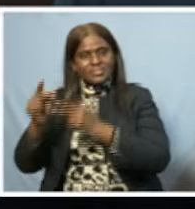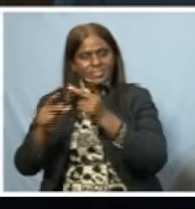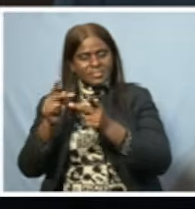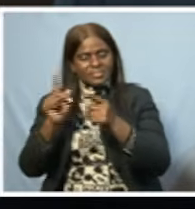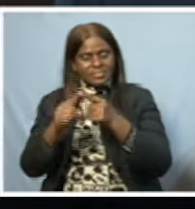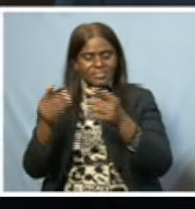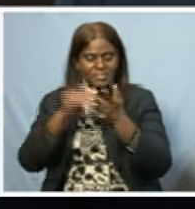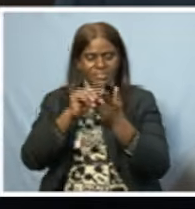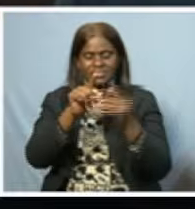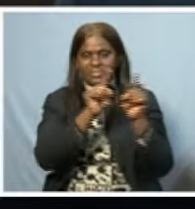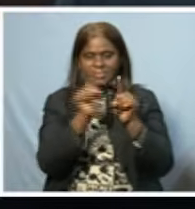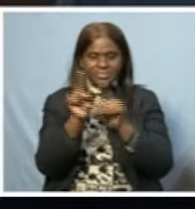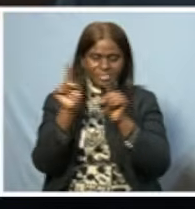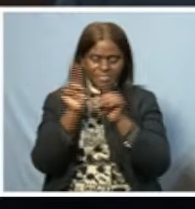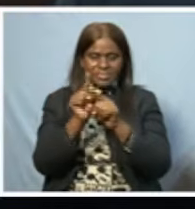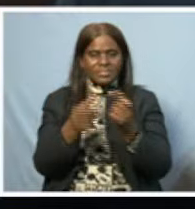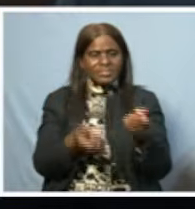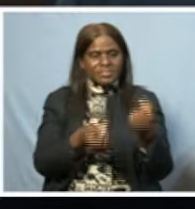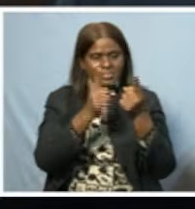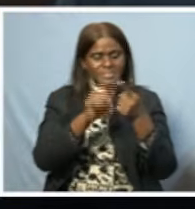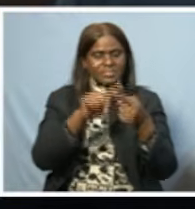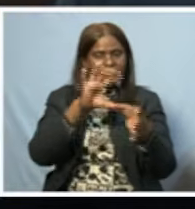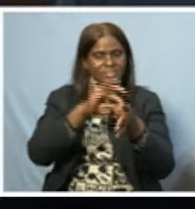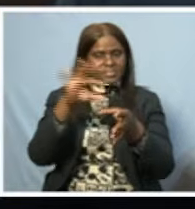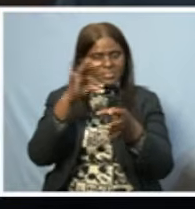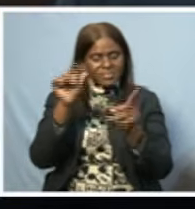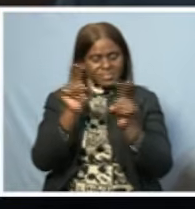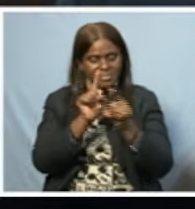surrounding procurement. The dumping site, all the is not